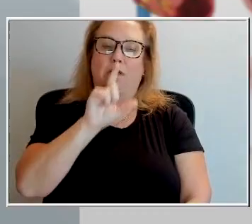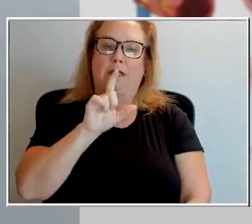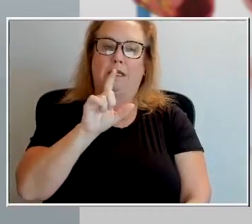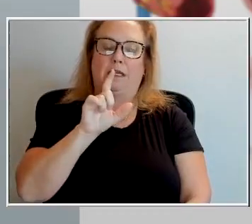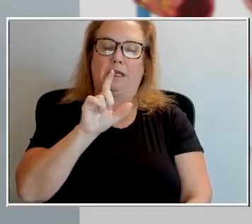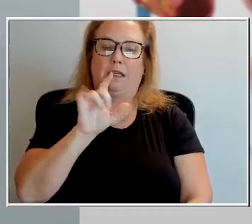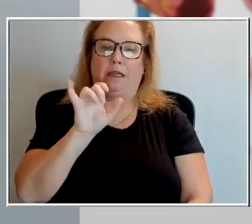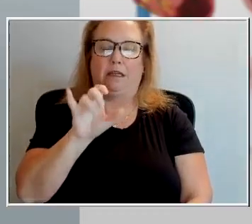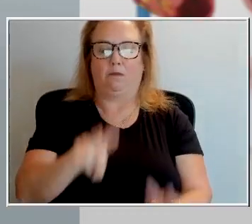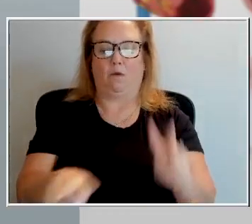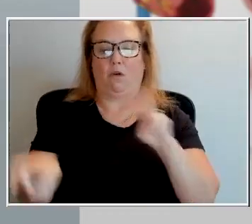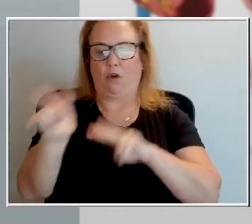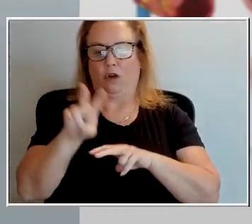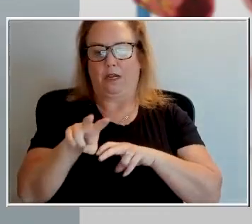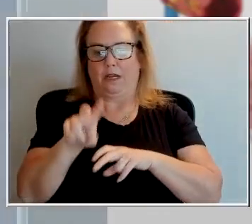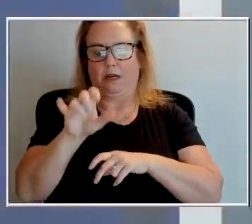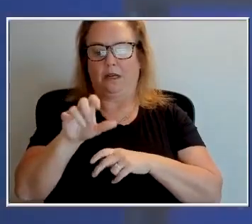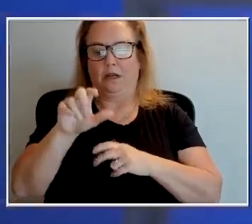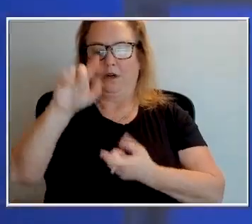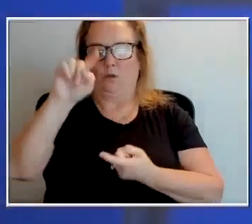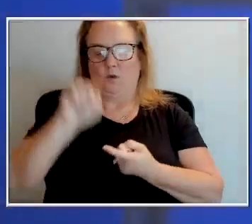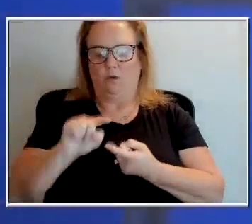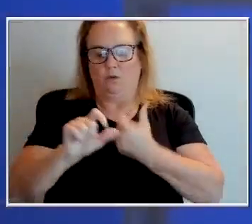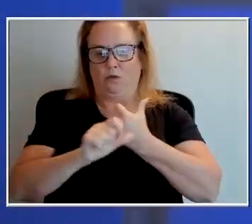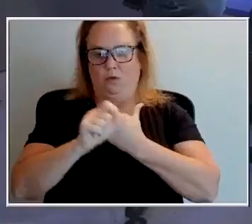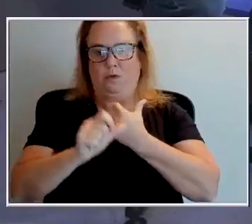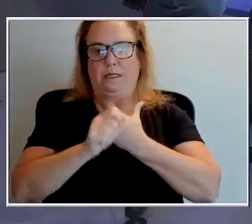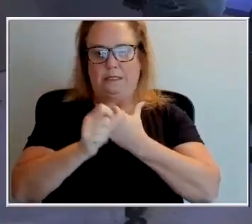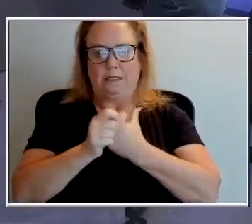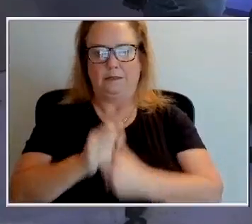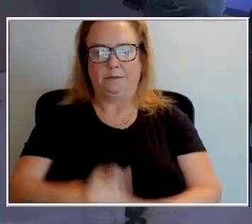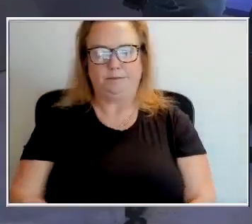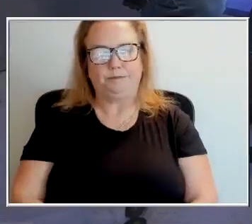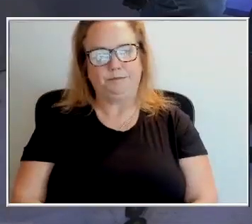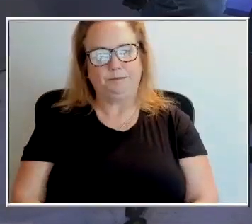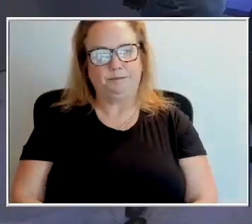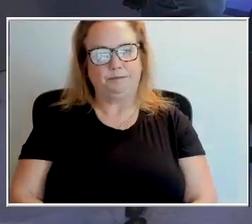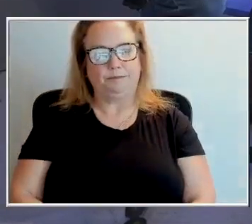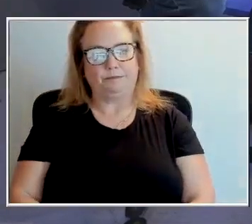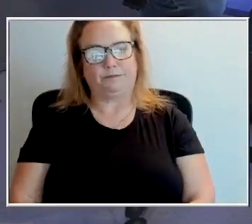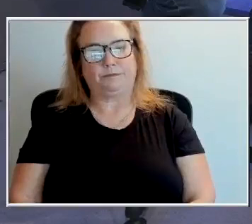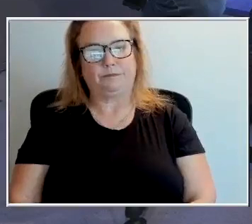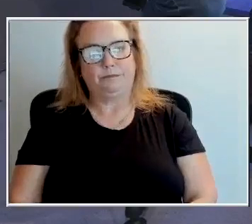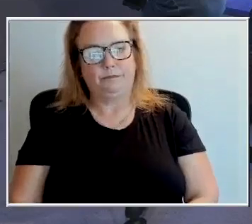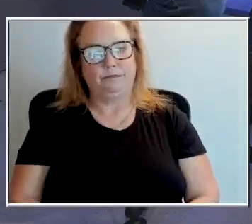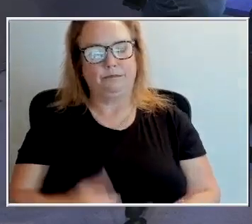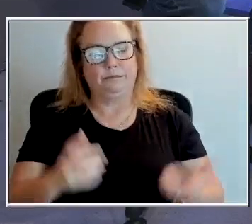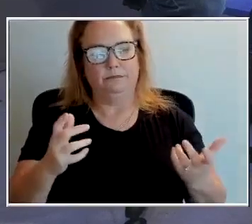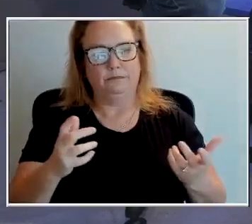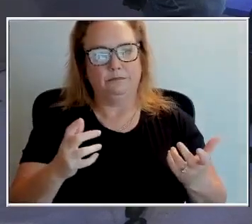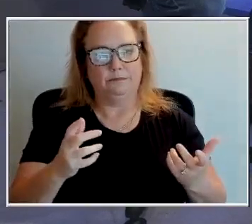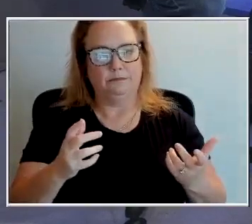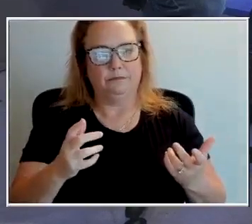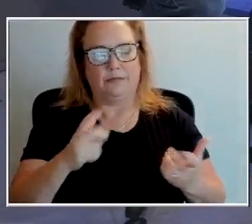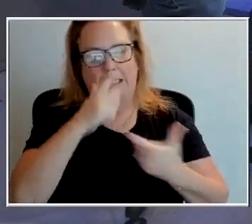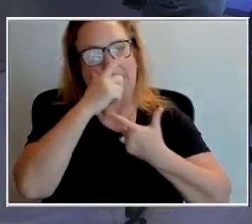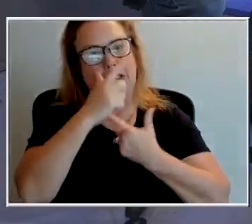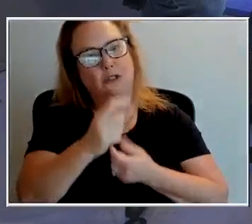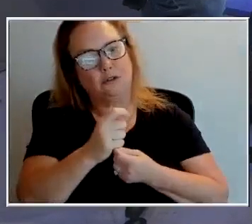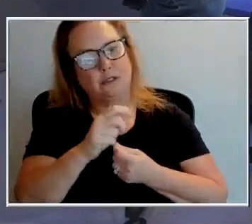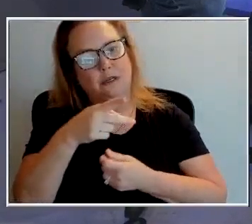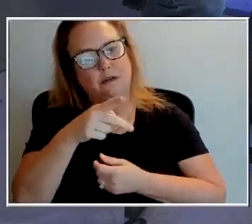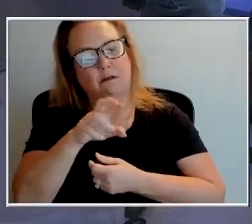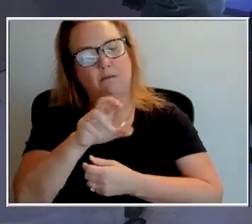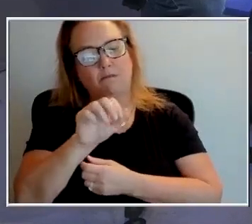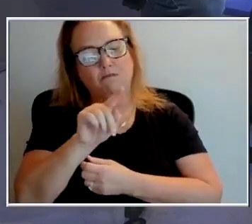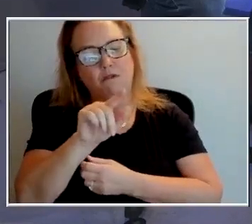looking into to reduce that risk. All right, so who thought about that idea? That's interesting. Prostate cancer and